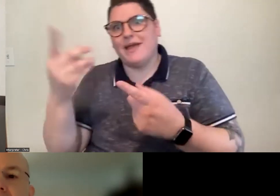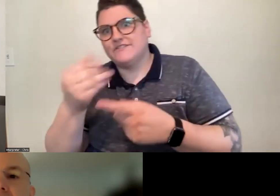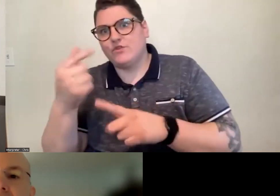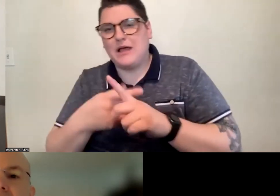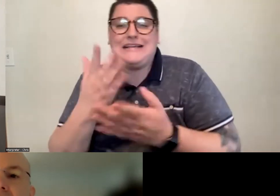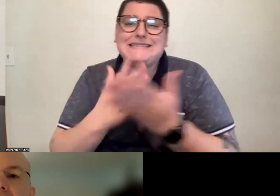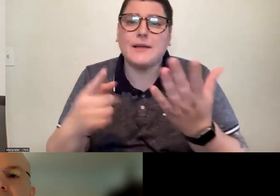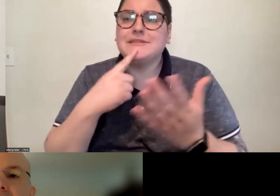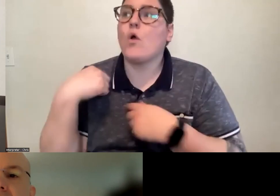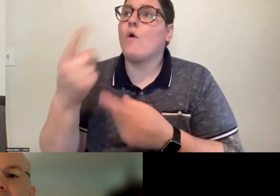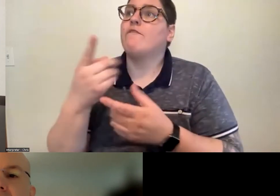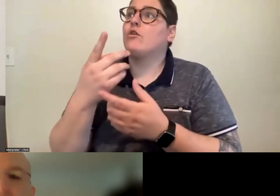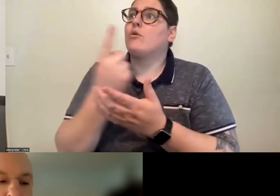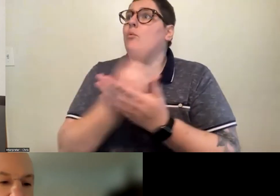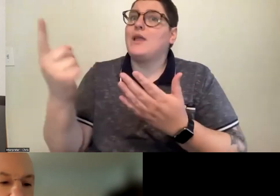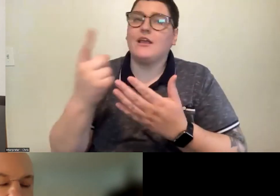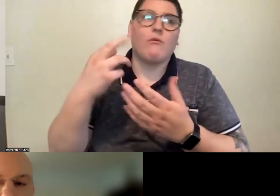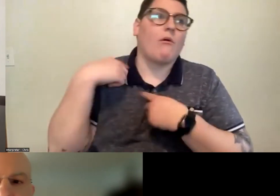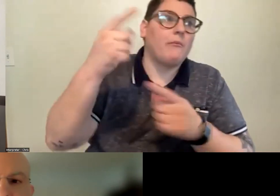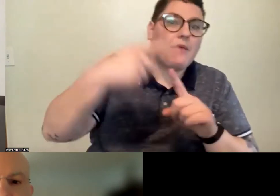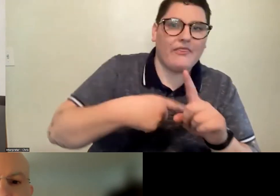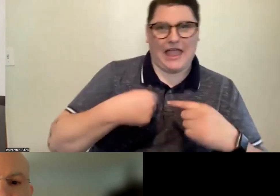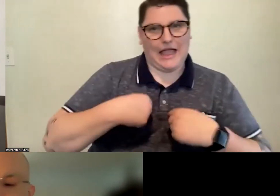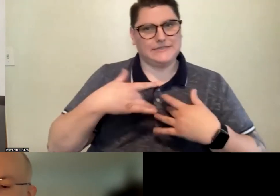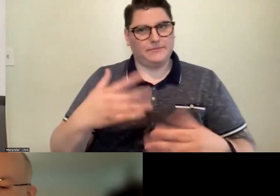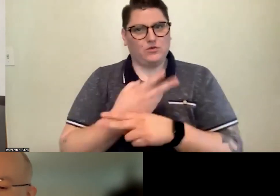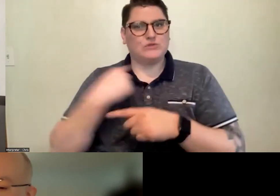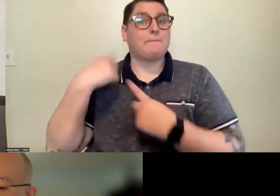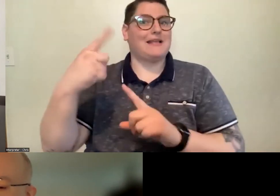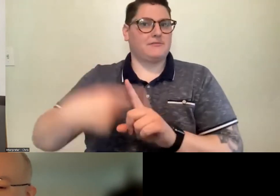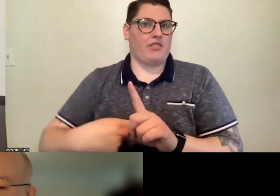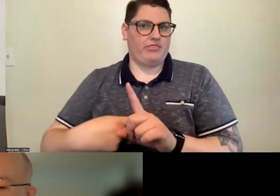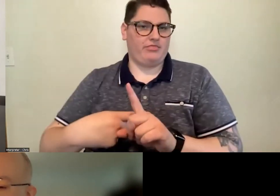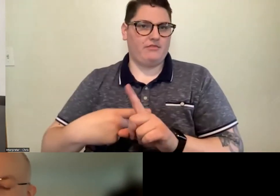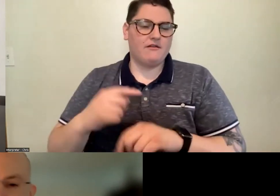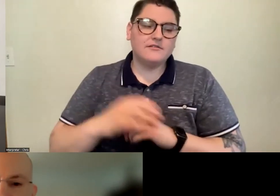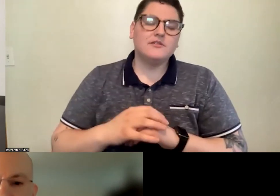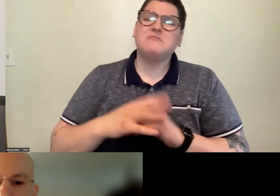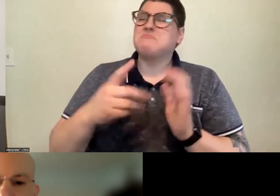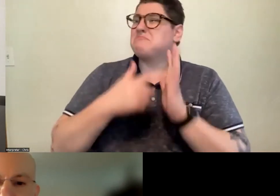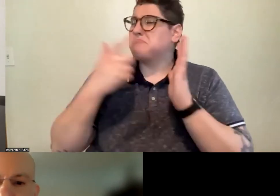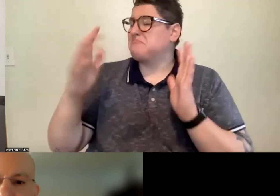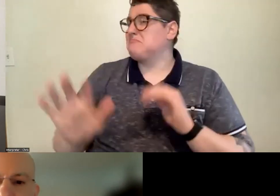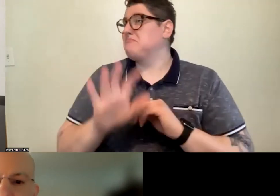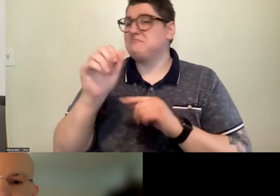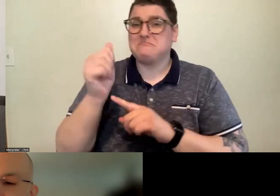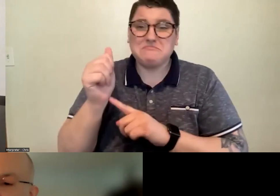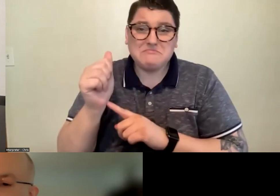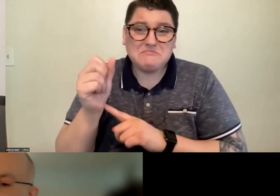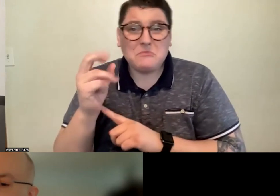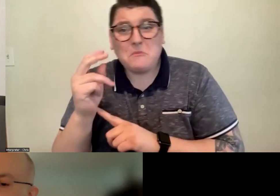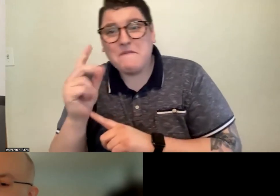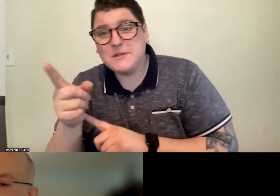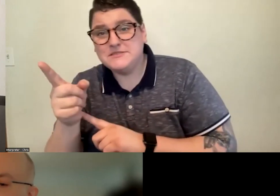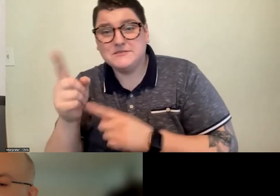the past month. We typically use, I think, over the past month for screening. It takes about 10 to 12